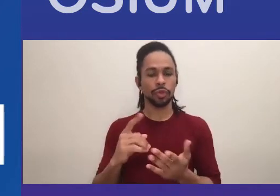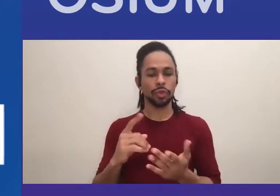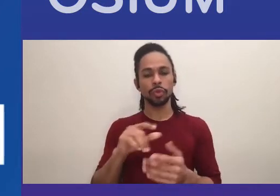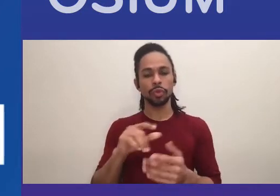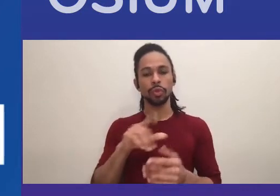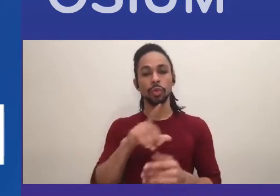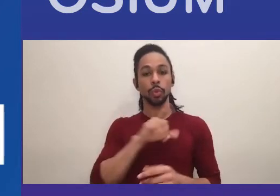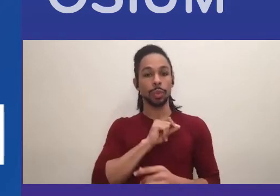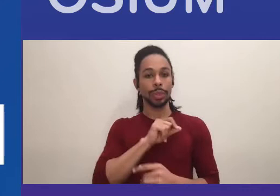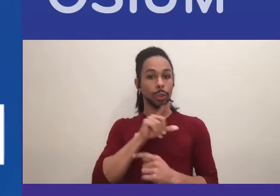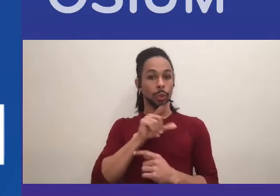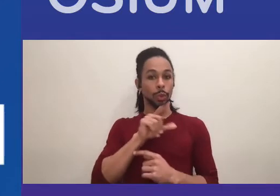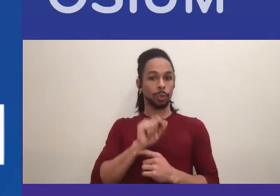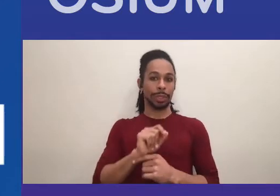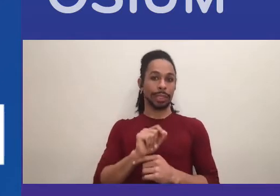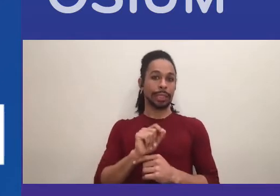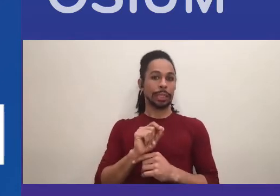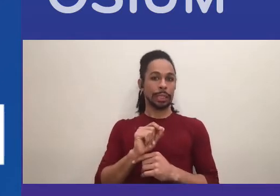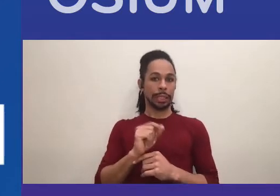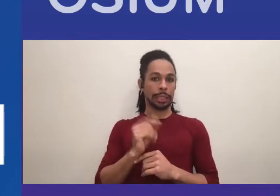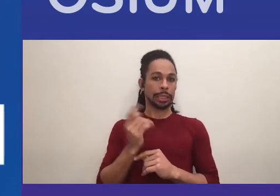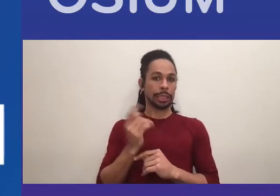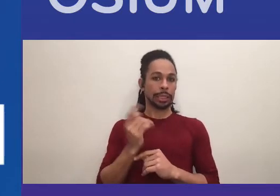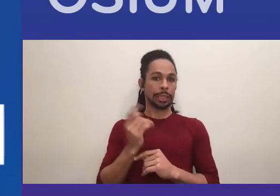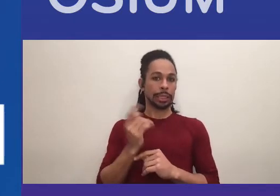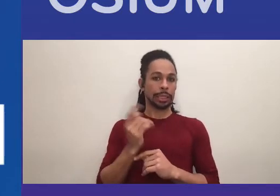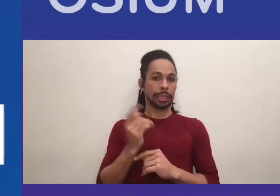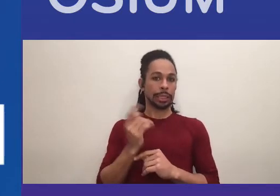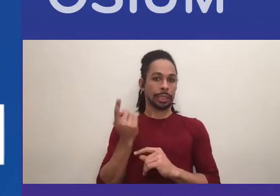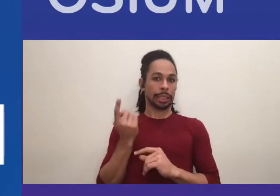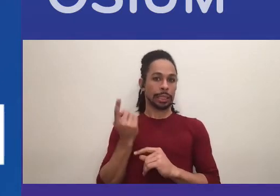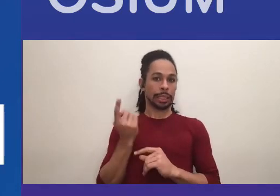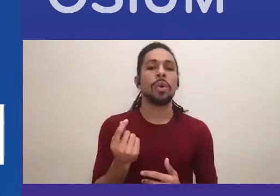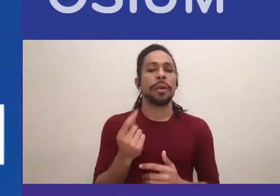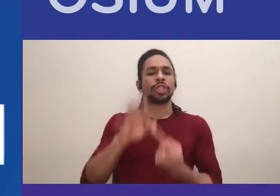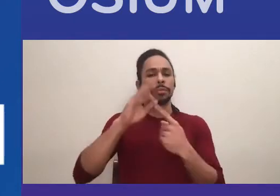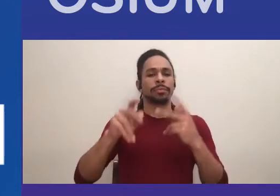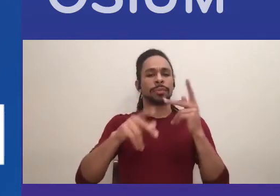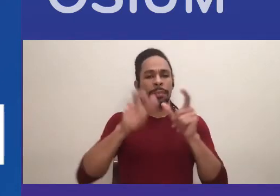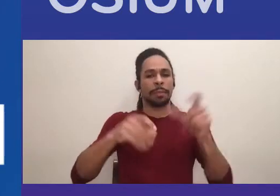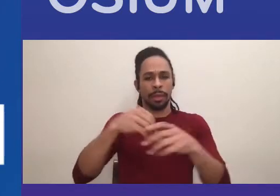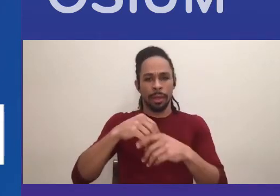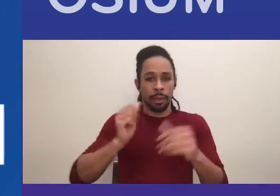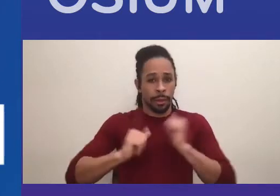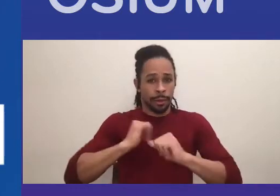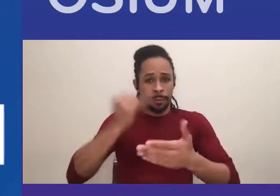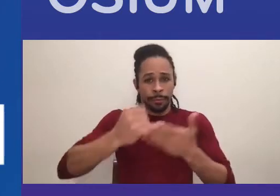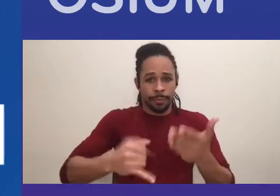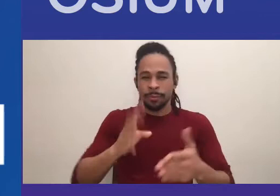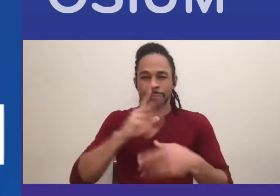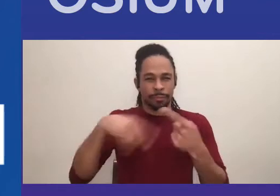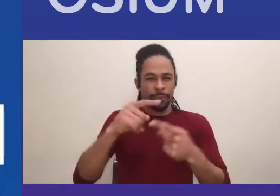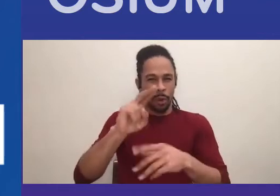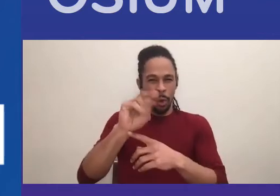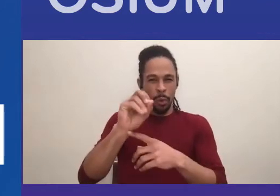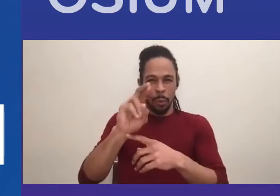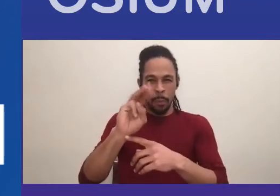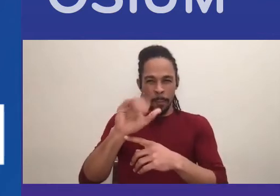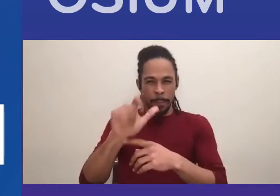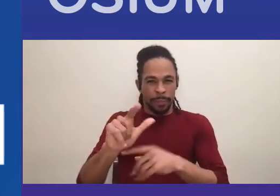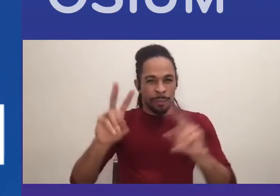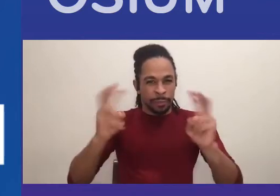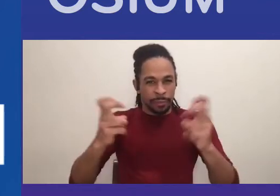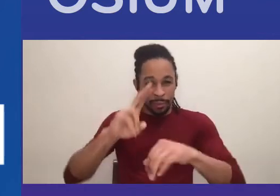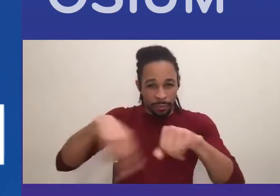is what is normal. Because people, especially people in the performing arts or audience, are like, we want to go back to normal, right? But we're like,